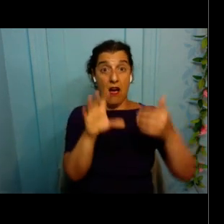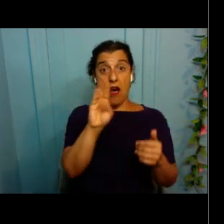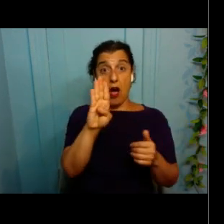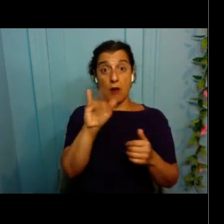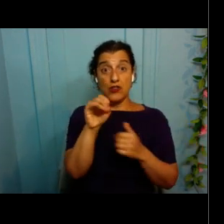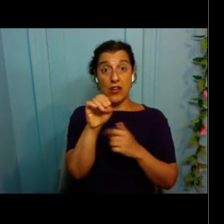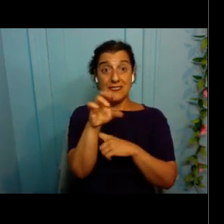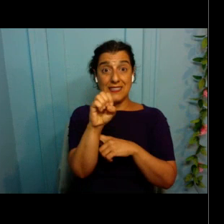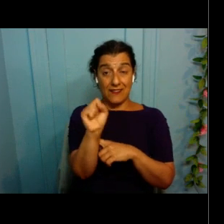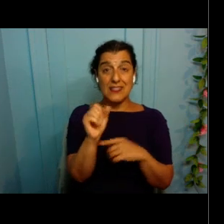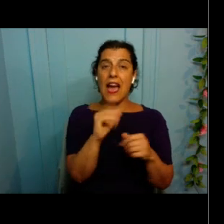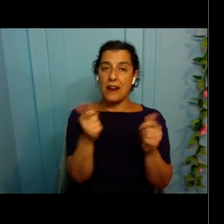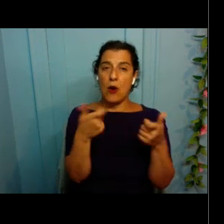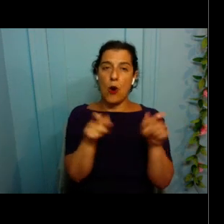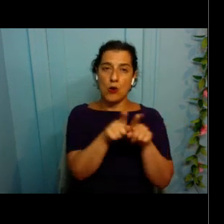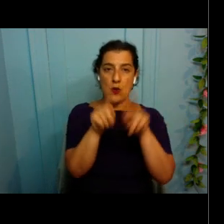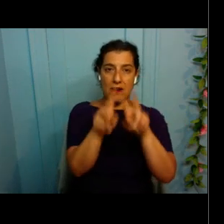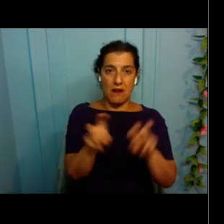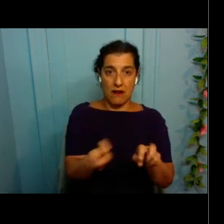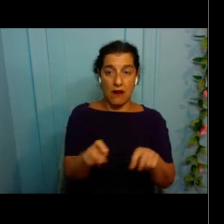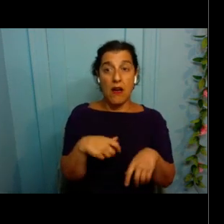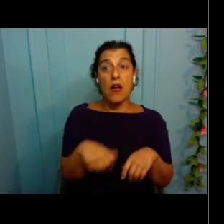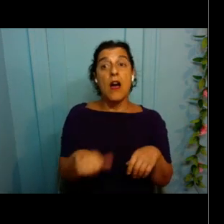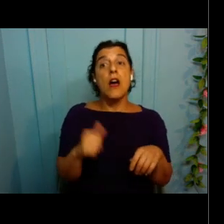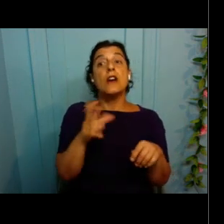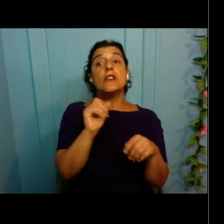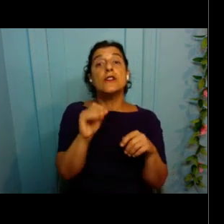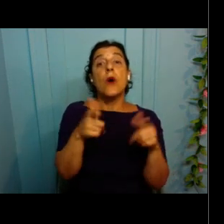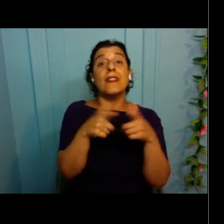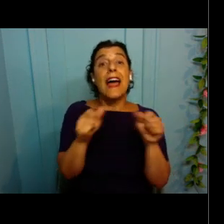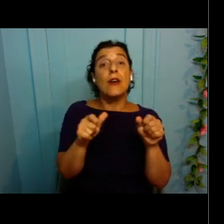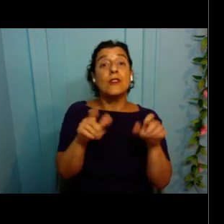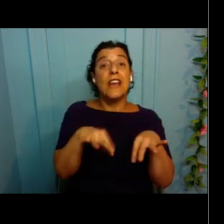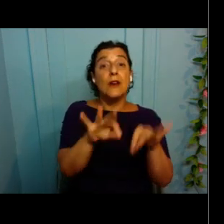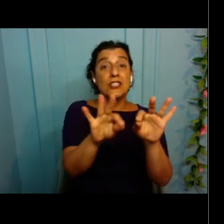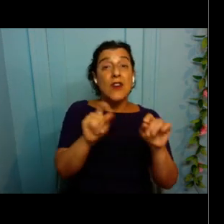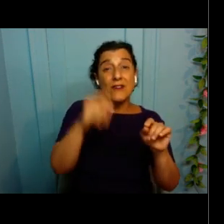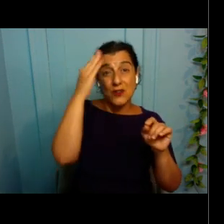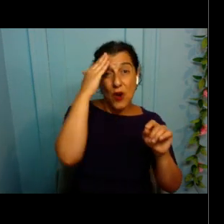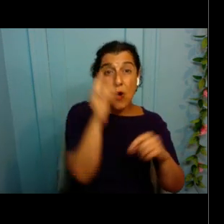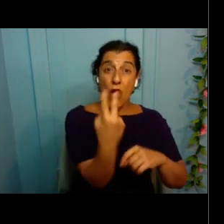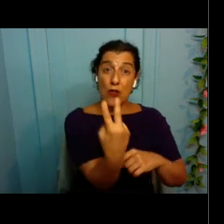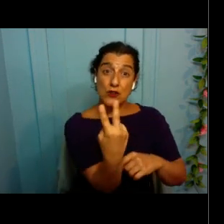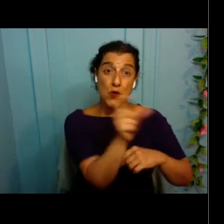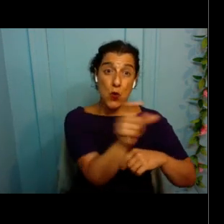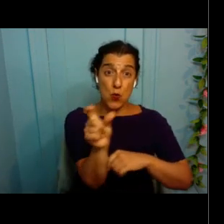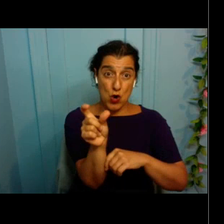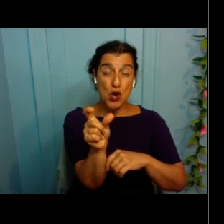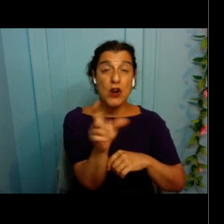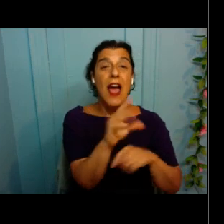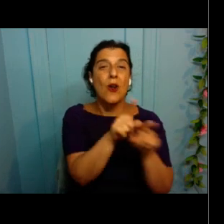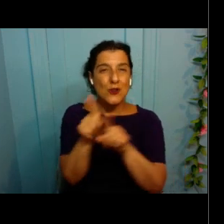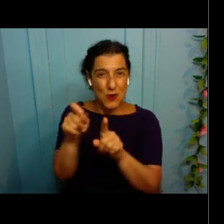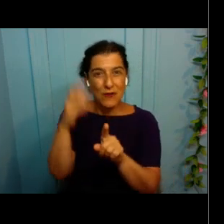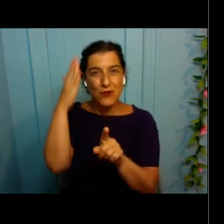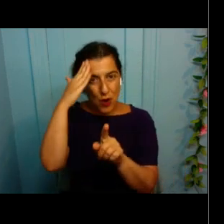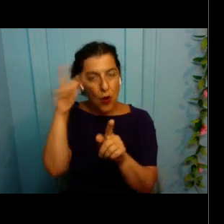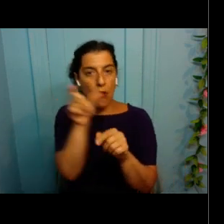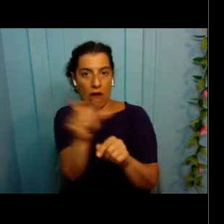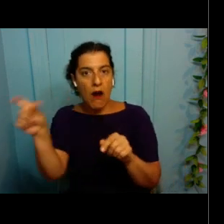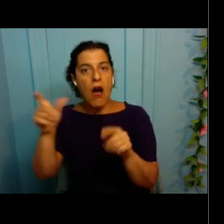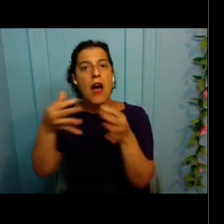language acquisition class, along with knowing what the 2-word stage is, you also have to know about language deprivation and, you know,